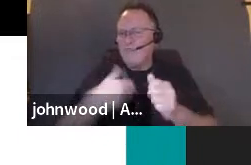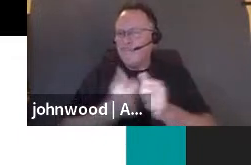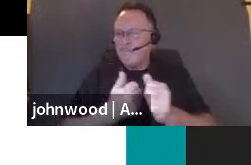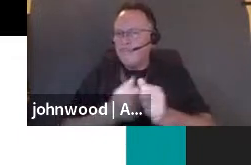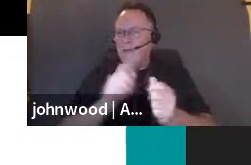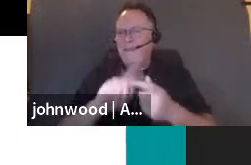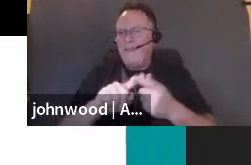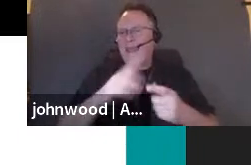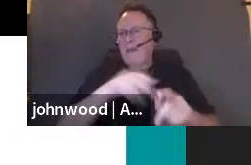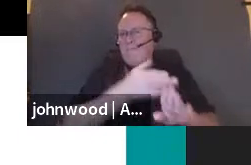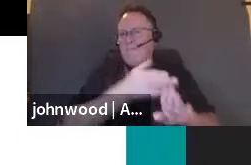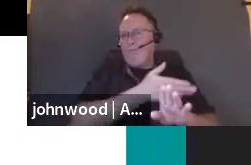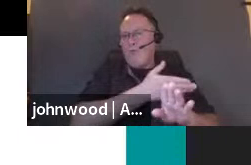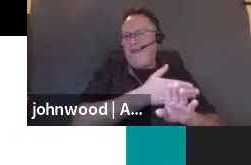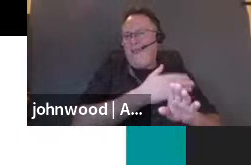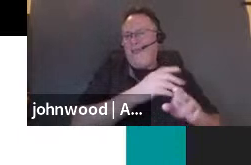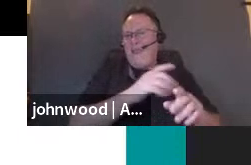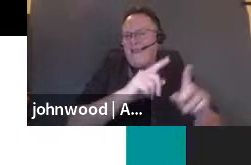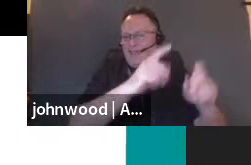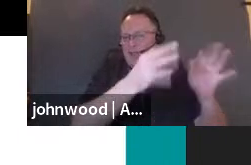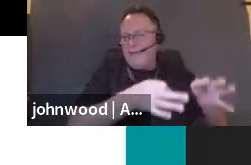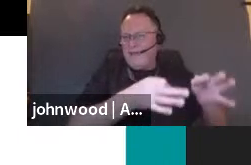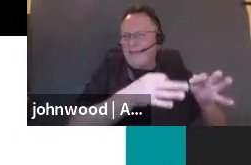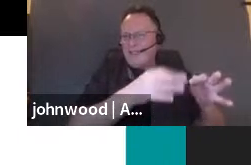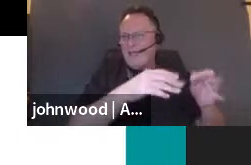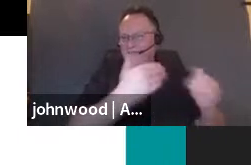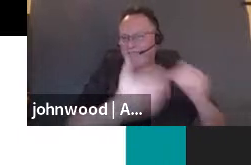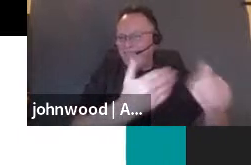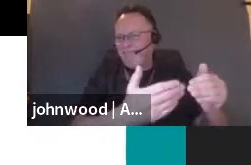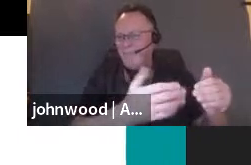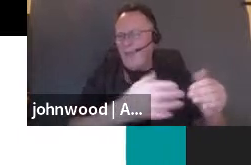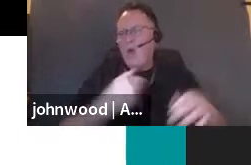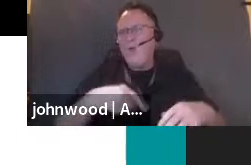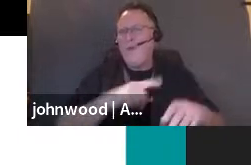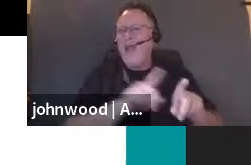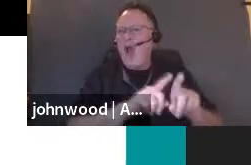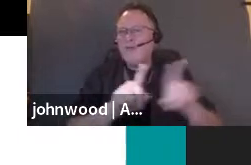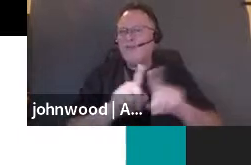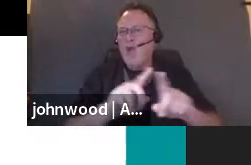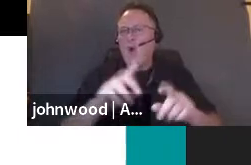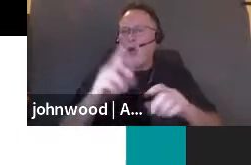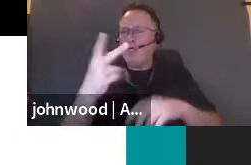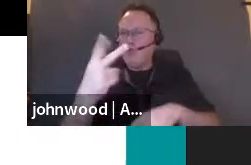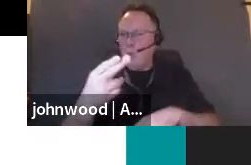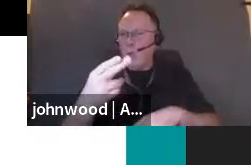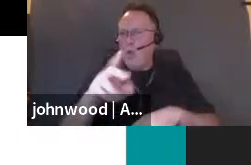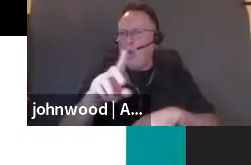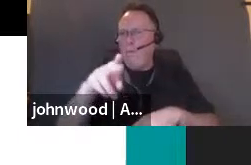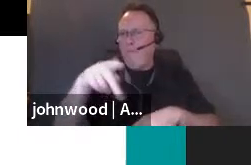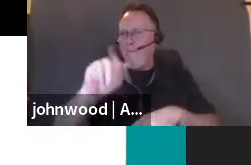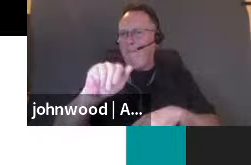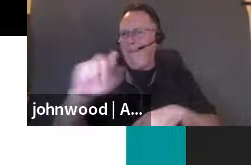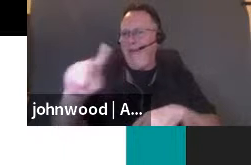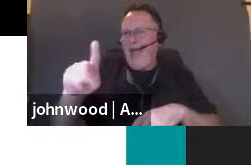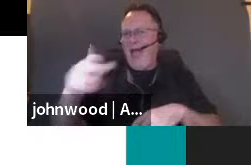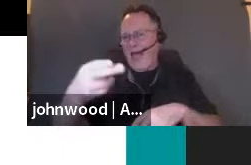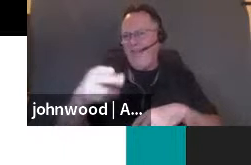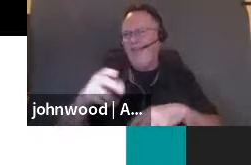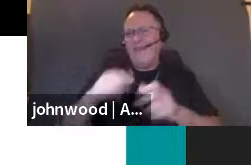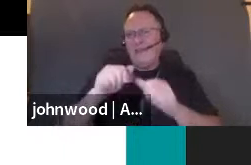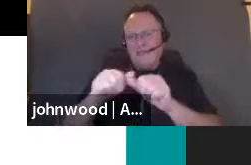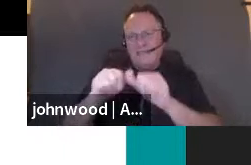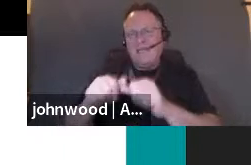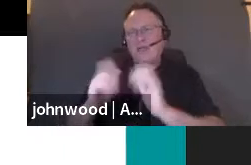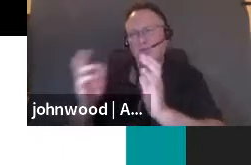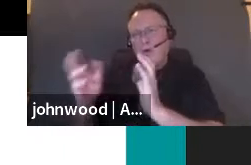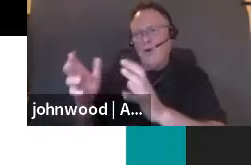determination. And we are also, kind of a dual path, continuing to have conversations with some of those